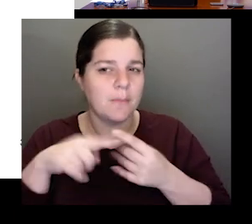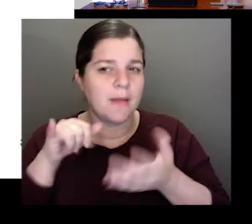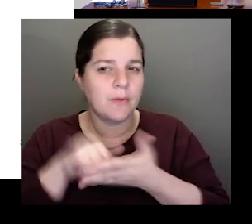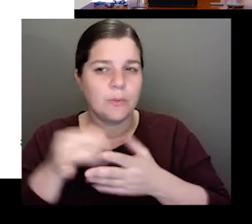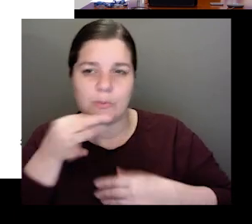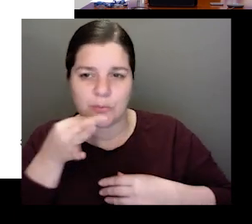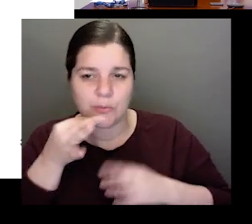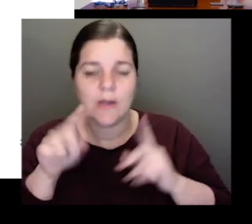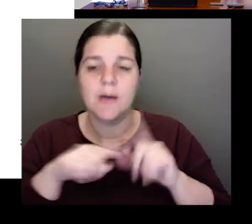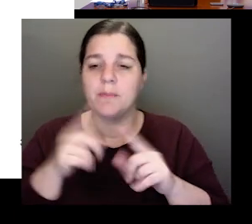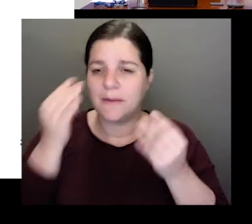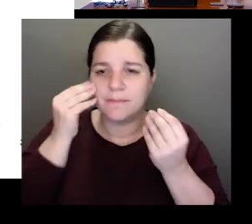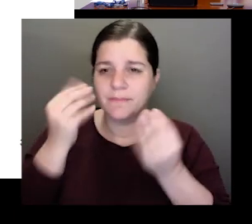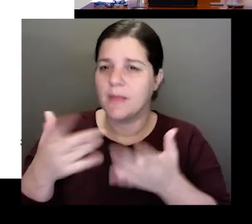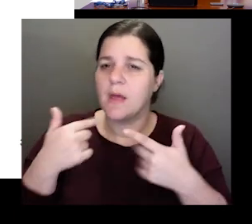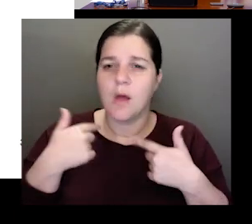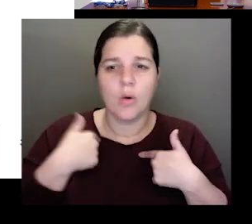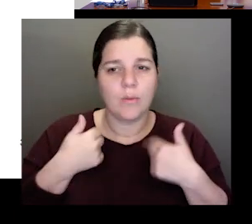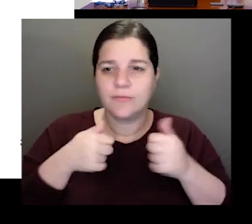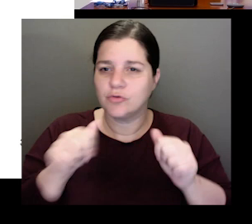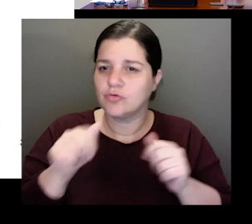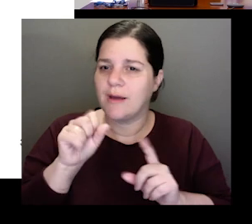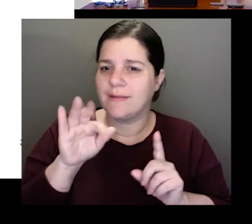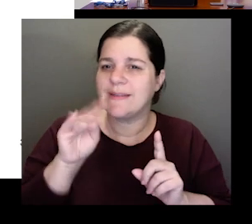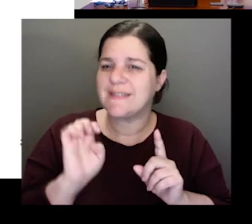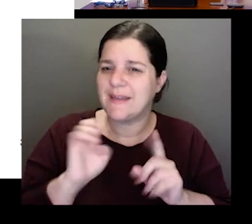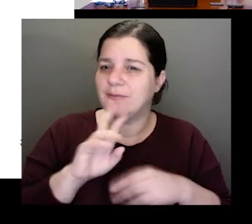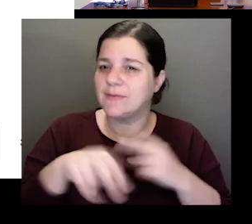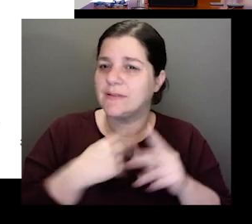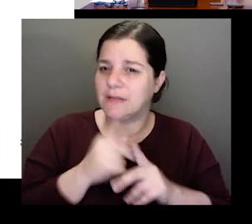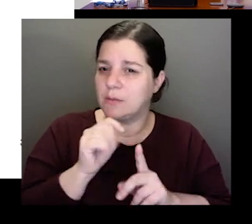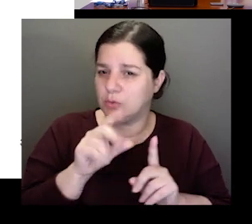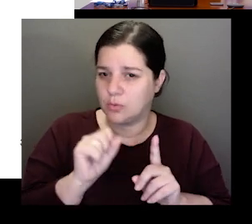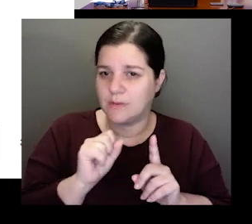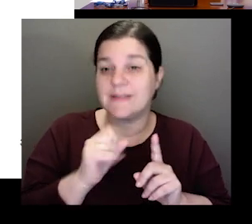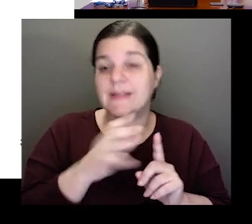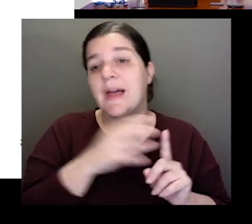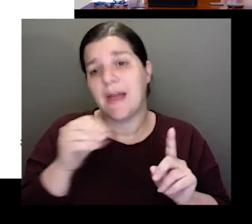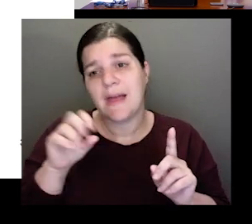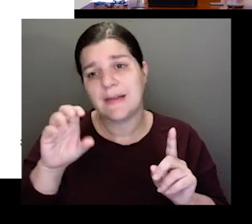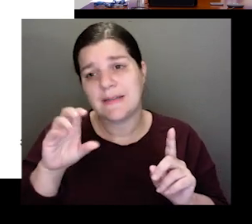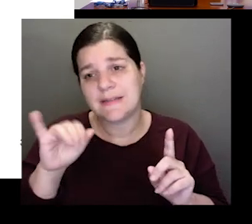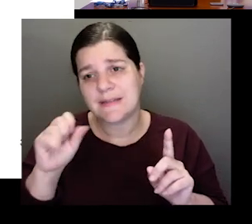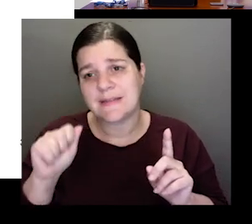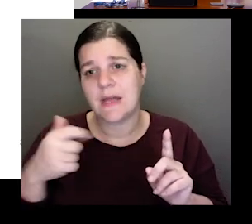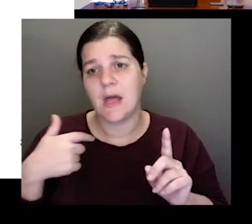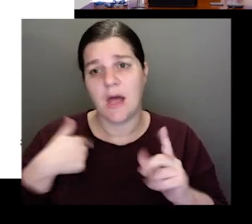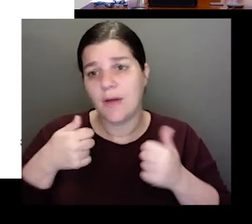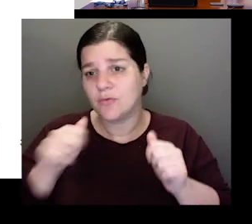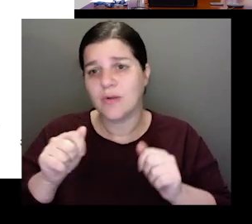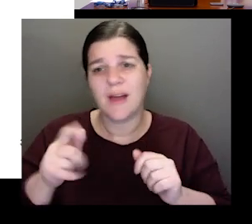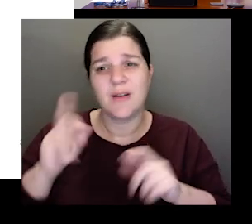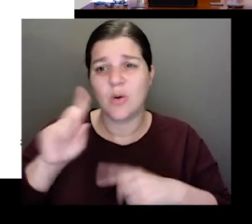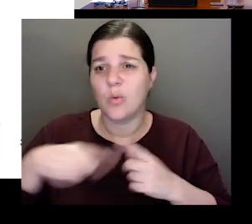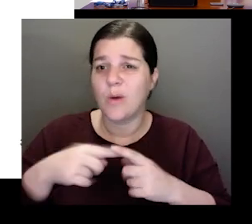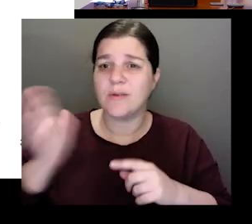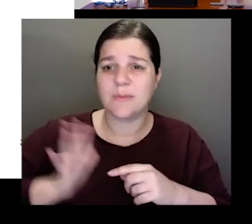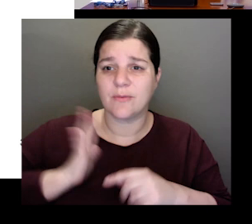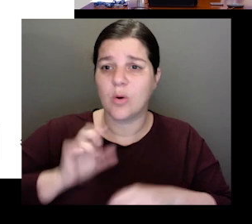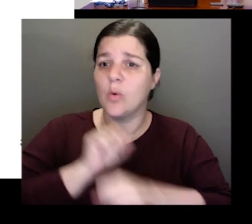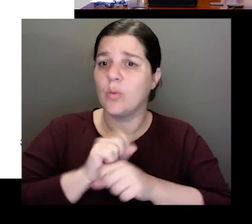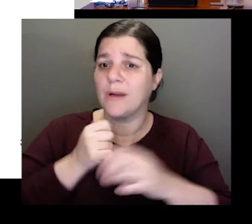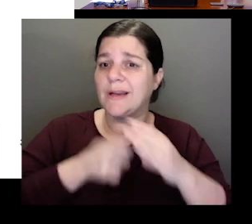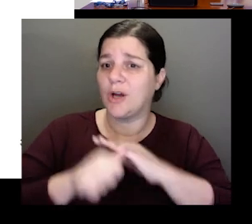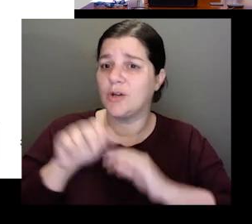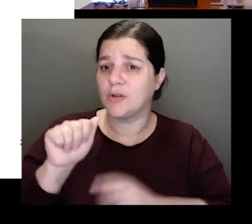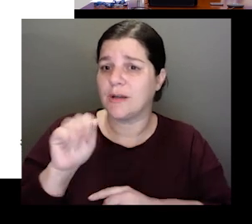tracked SAFE type tools developed by DHS and laterally by CISA since I was an official at Amtrak. And I've never been more impressed